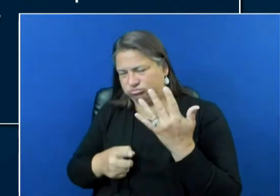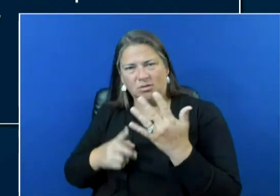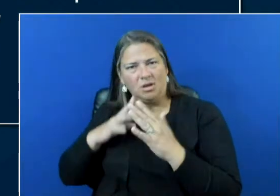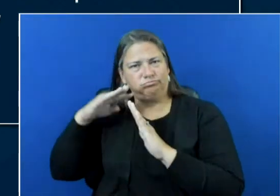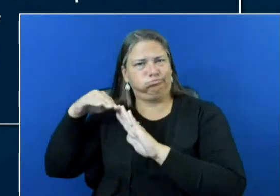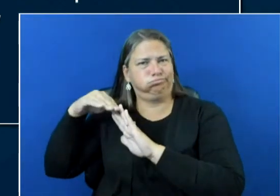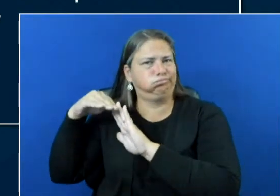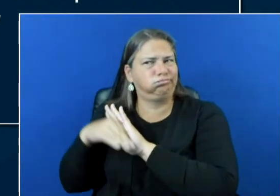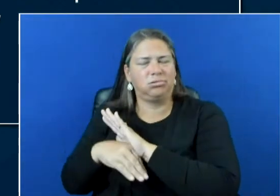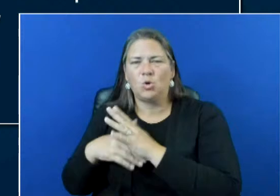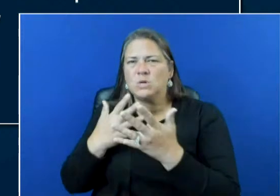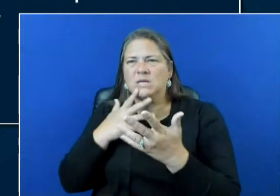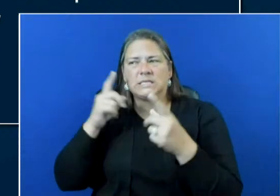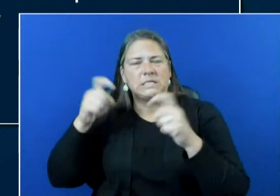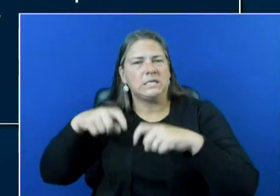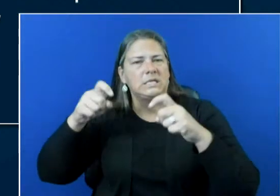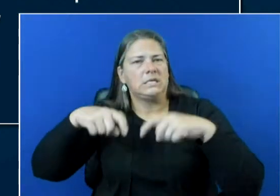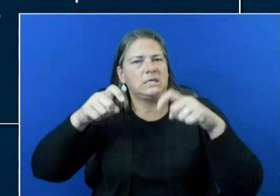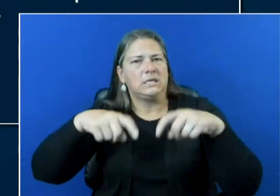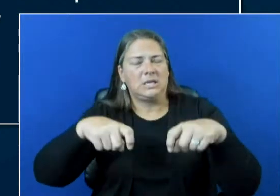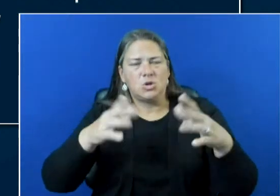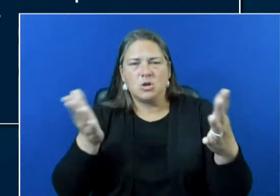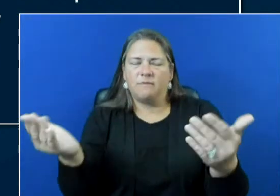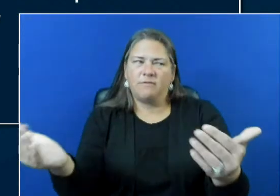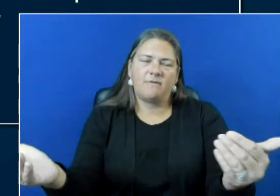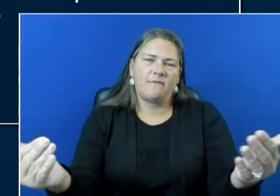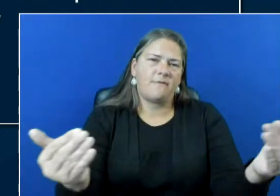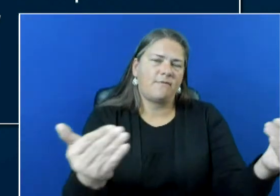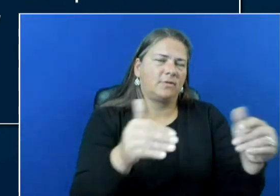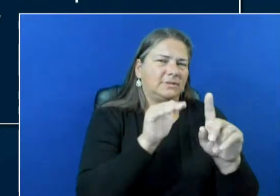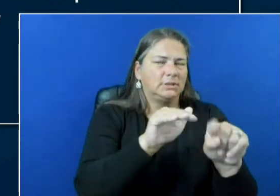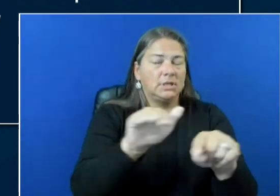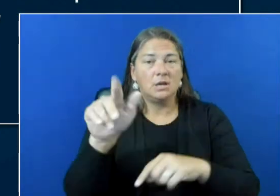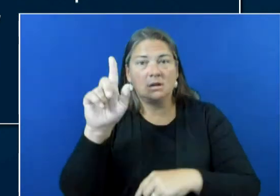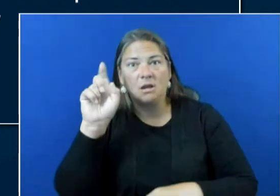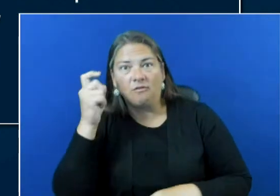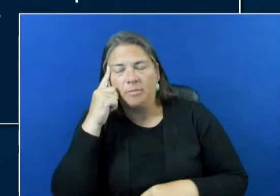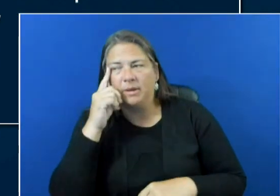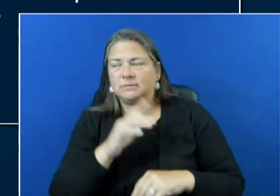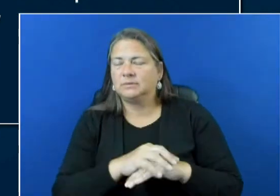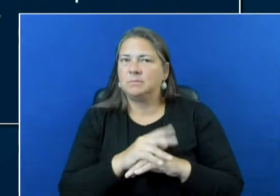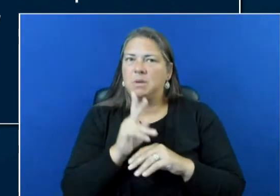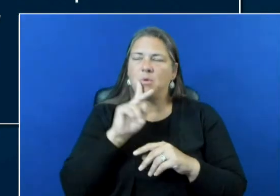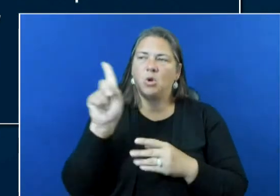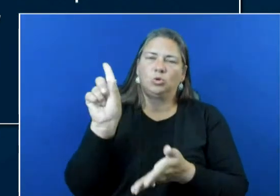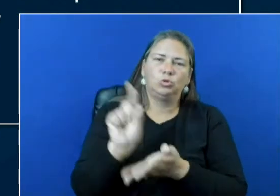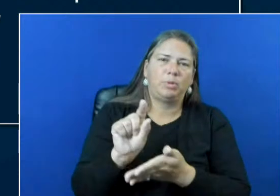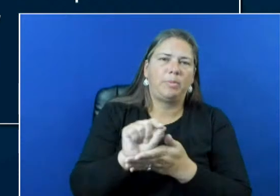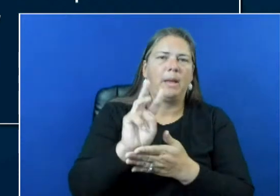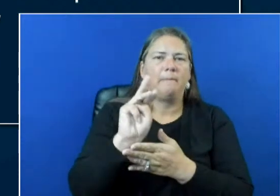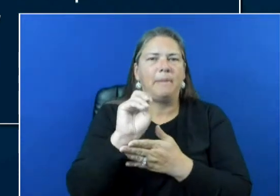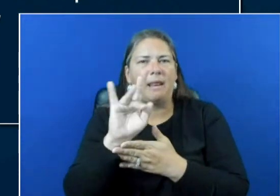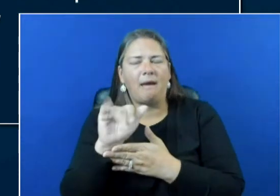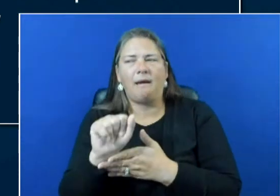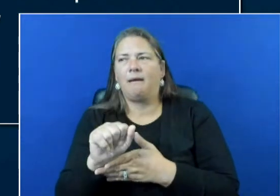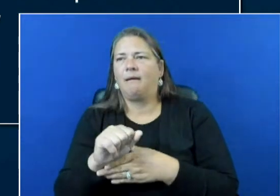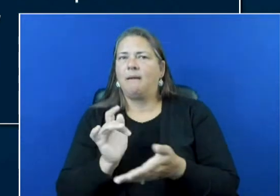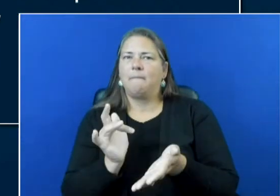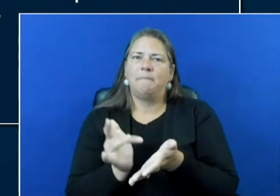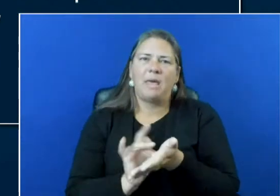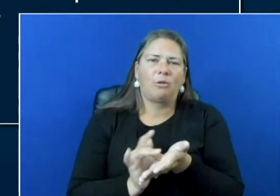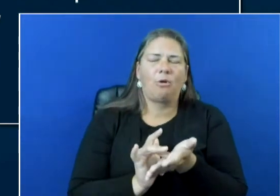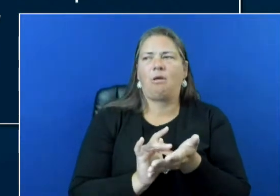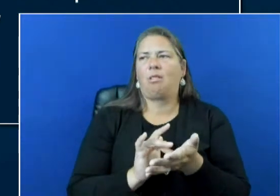takes everybody. It takes those in government, those in media, those in the medical community. But I thought